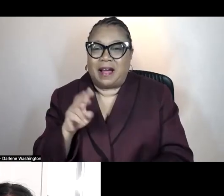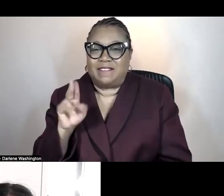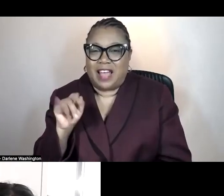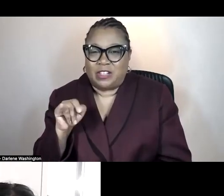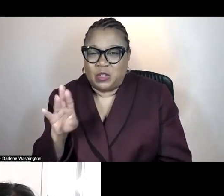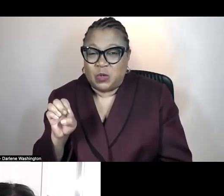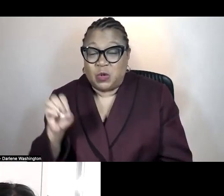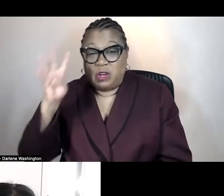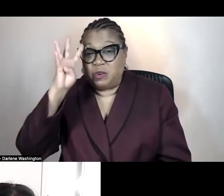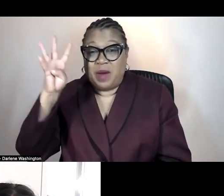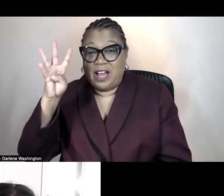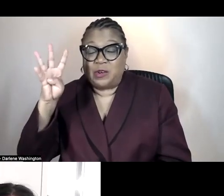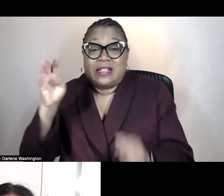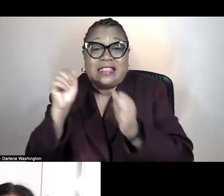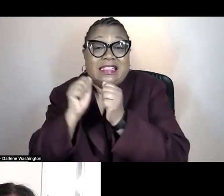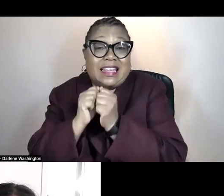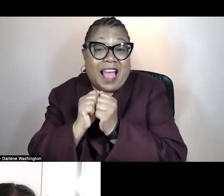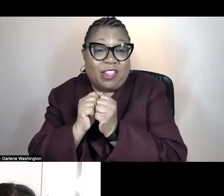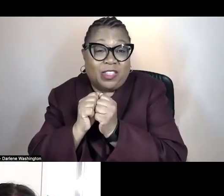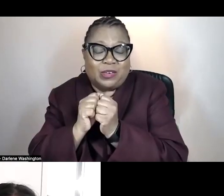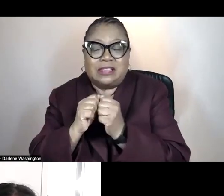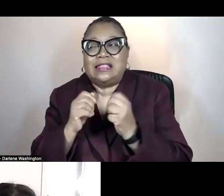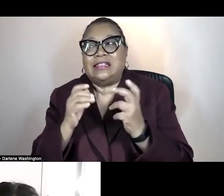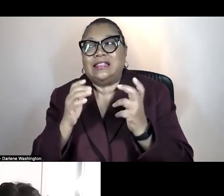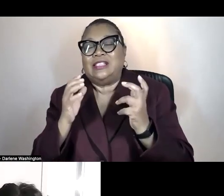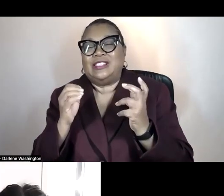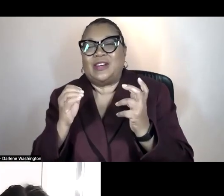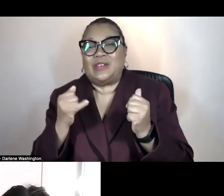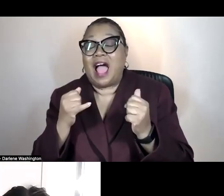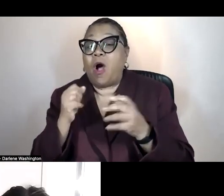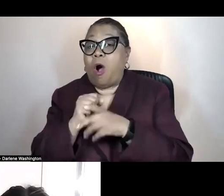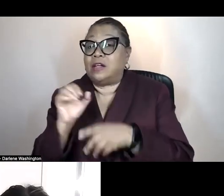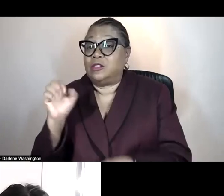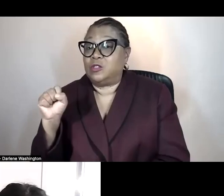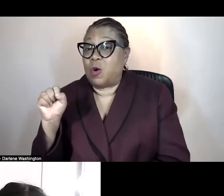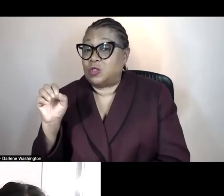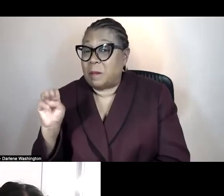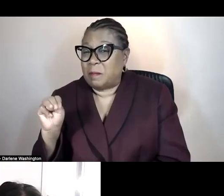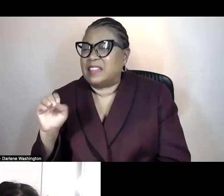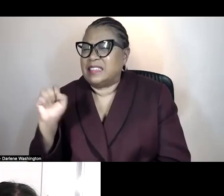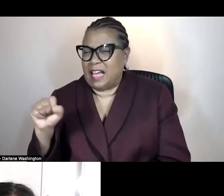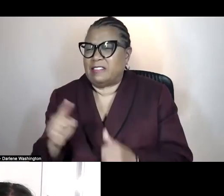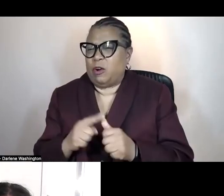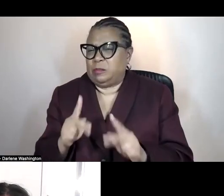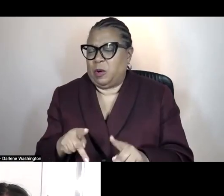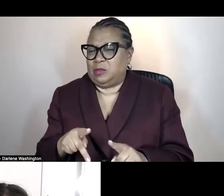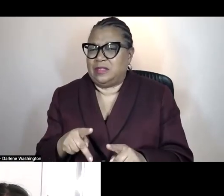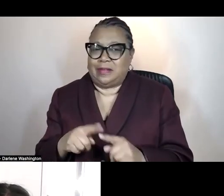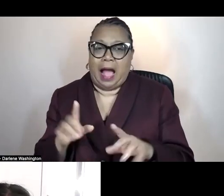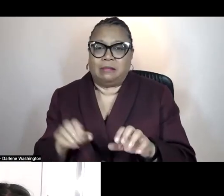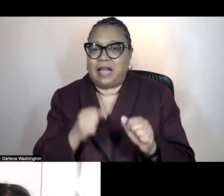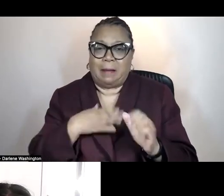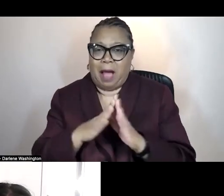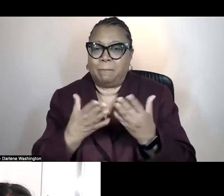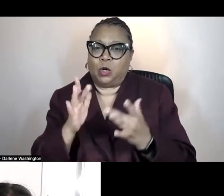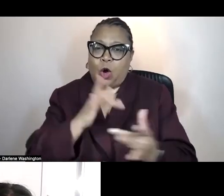and a creator together. So now on social media, yes, in the first person, right? I'm taking my book